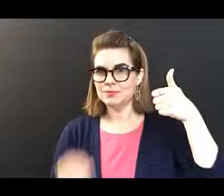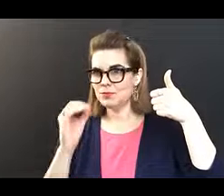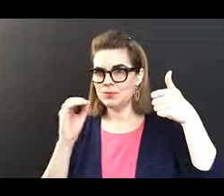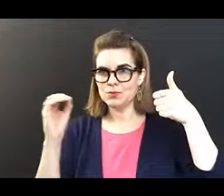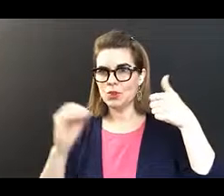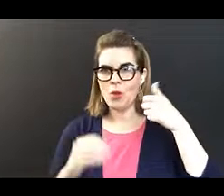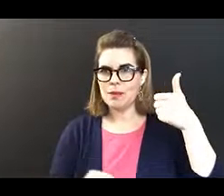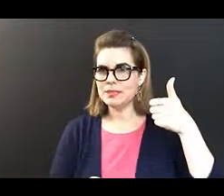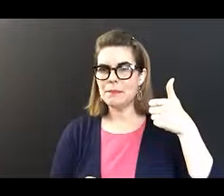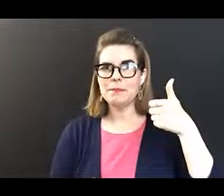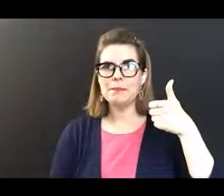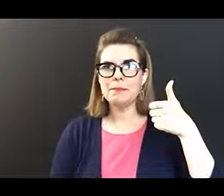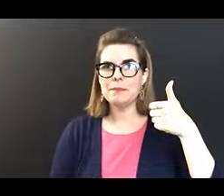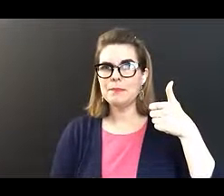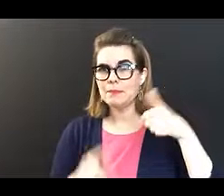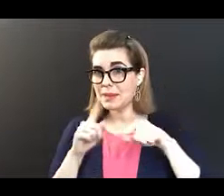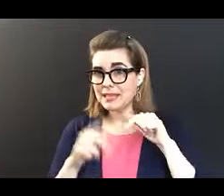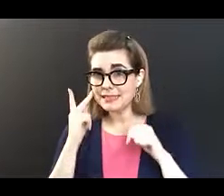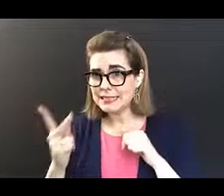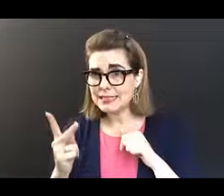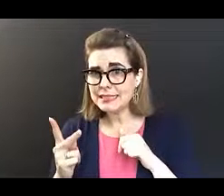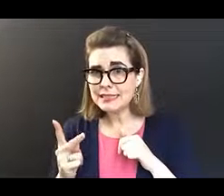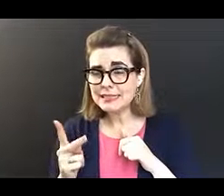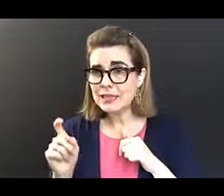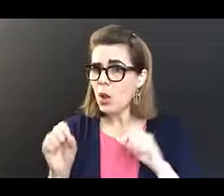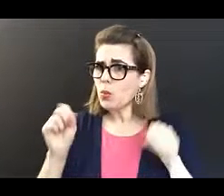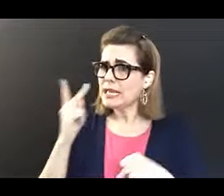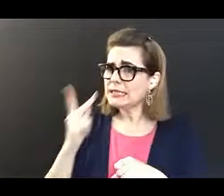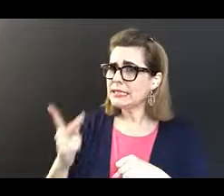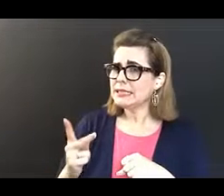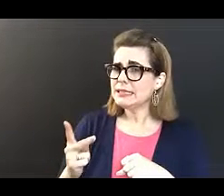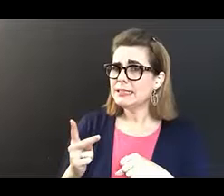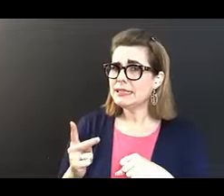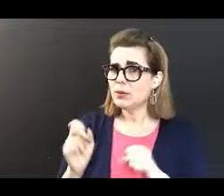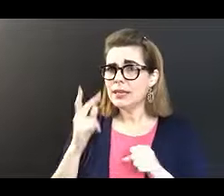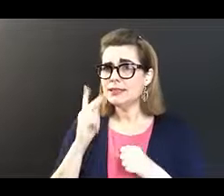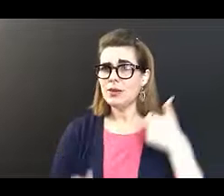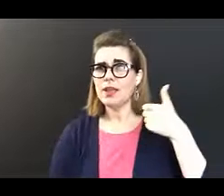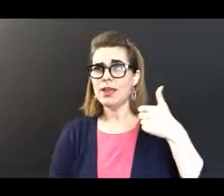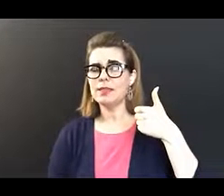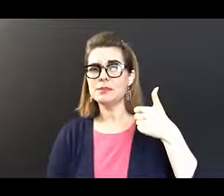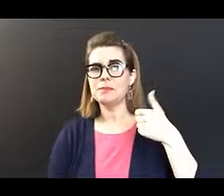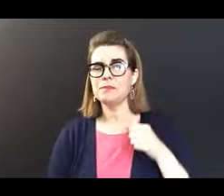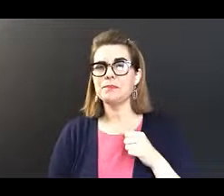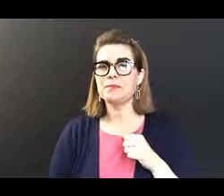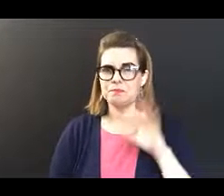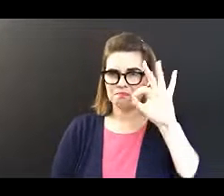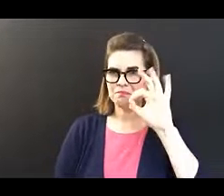Uh-oh. People may not be able to see it. We can see it. You can see it? Okay. All right,